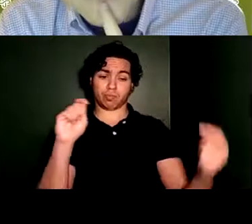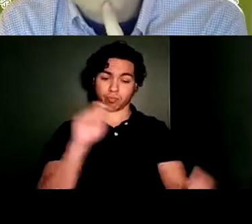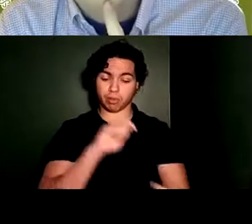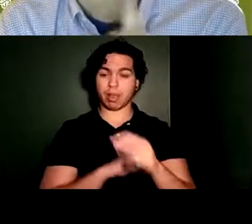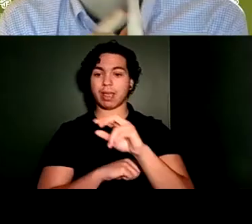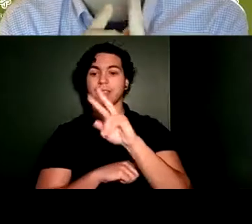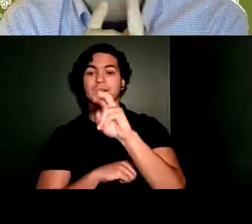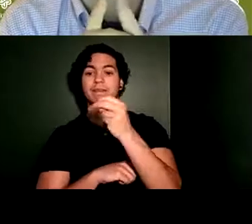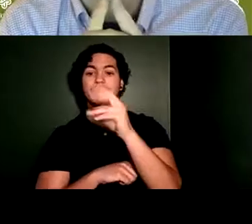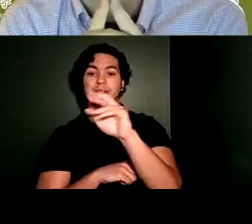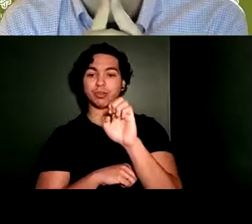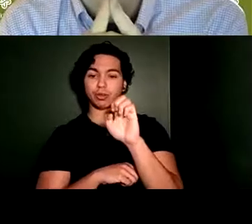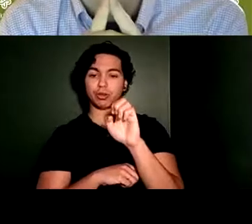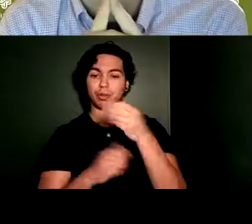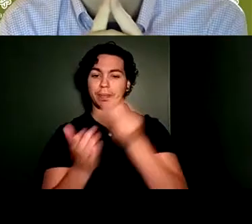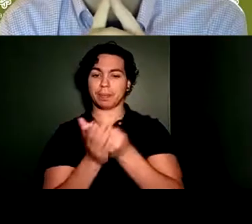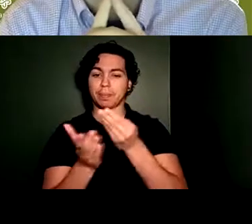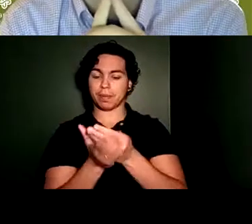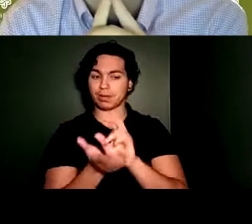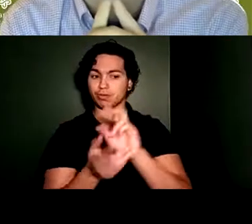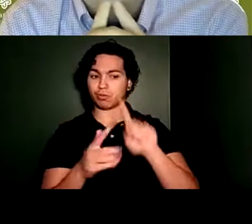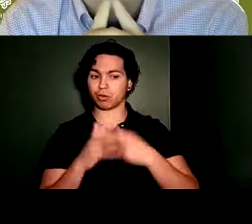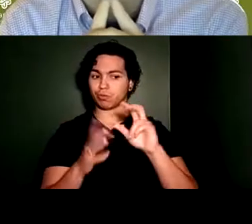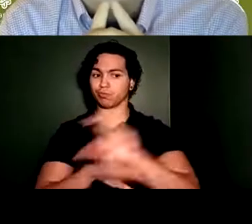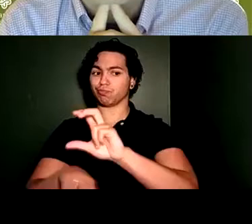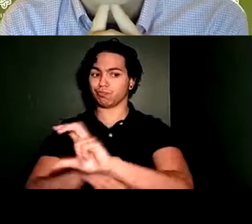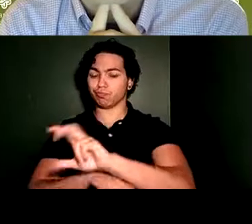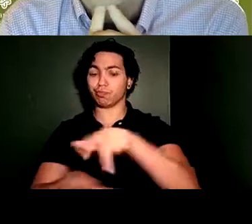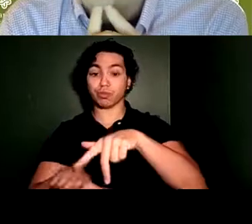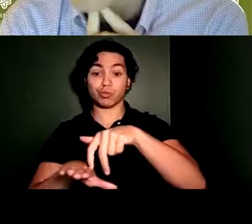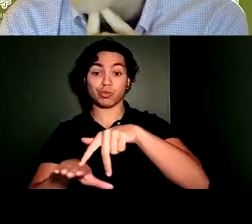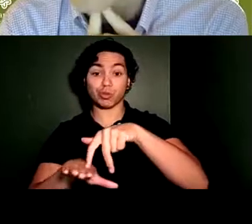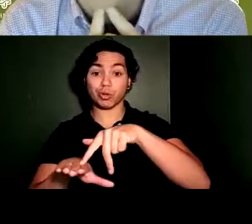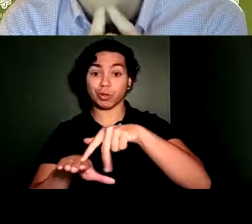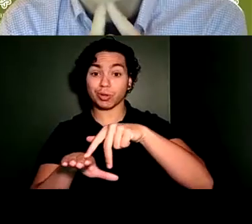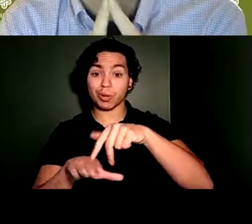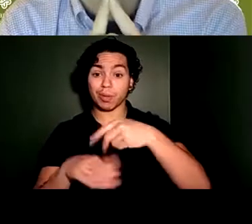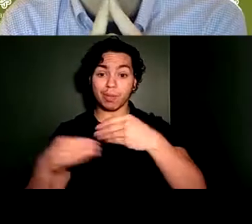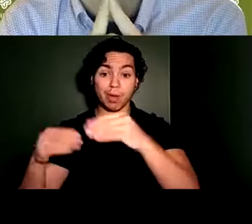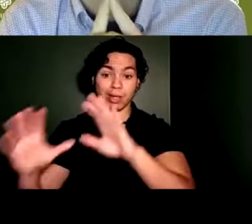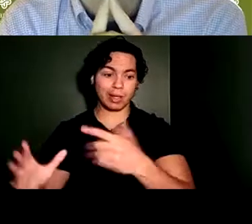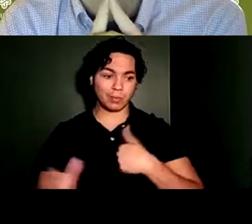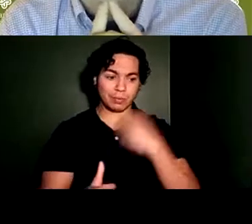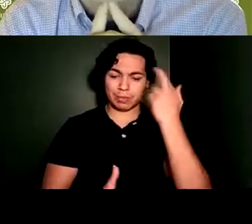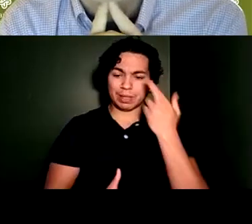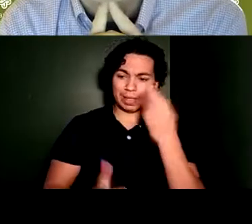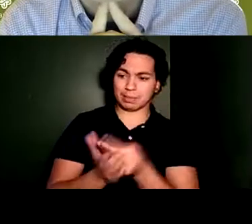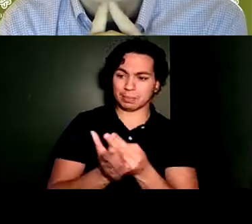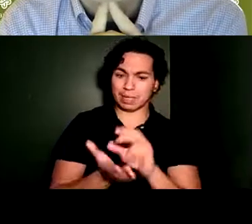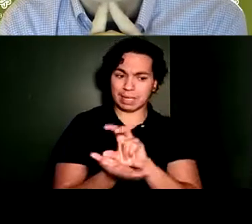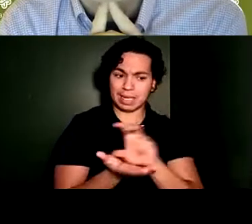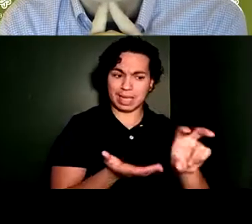the dockless scooter share market, you know, we saw very, very quickly a lot less investment in dockless bike share. And